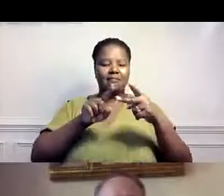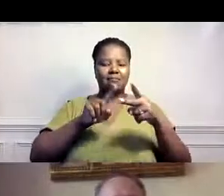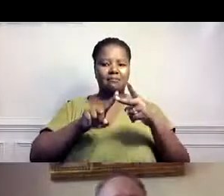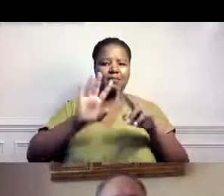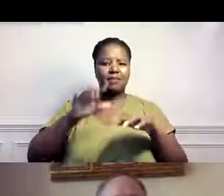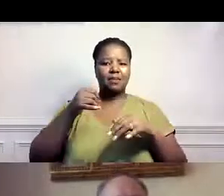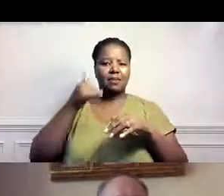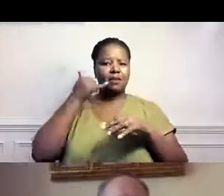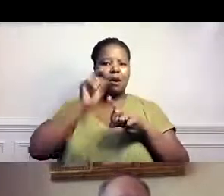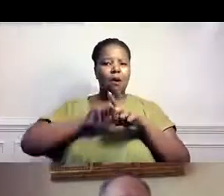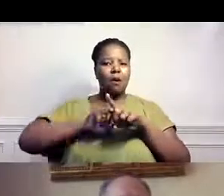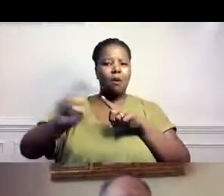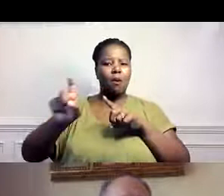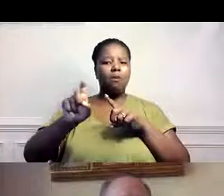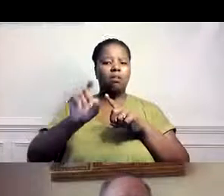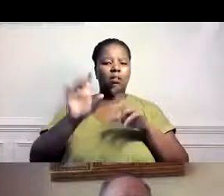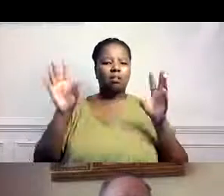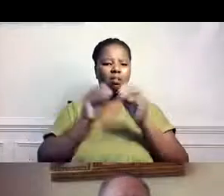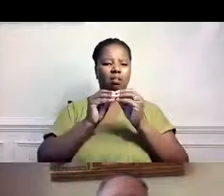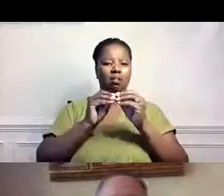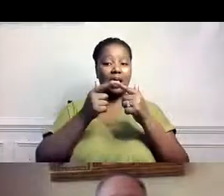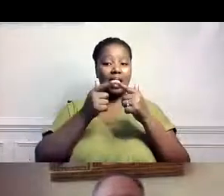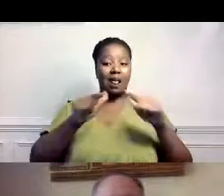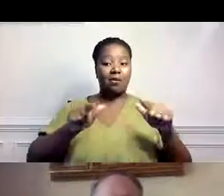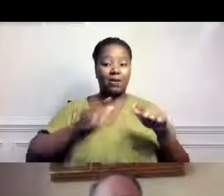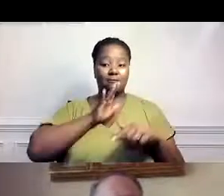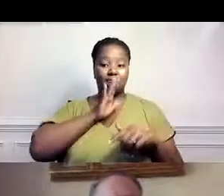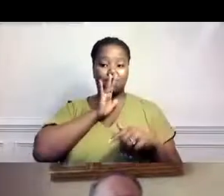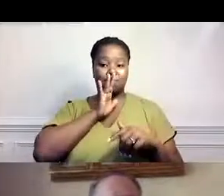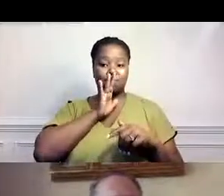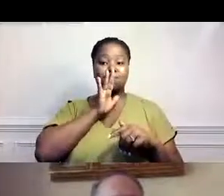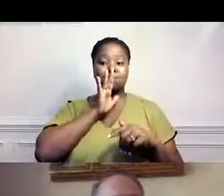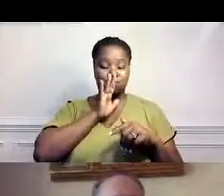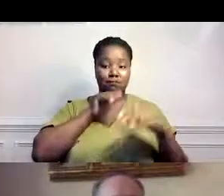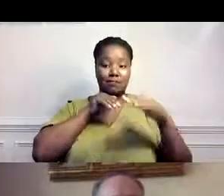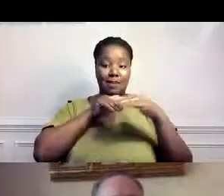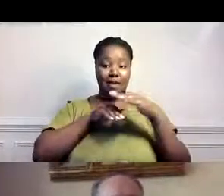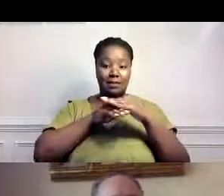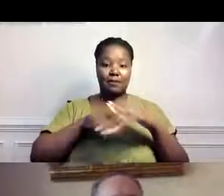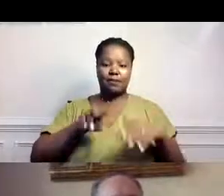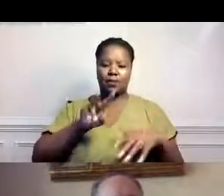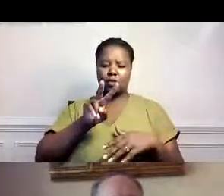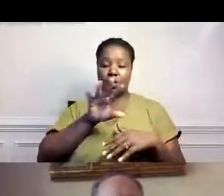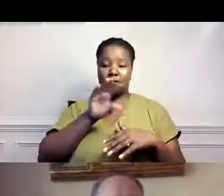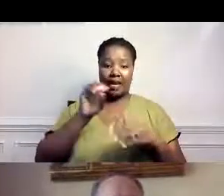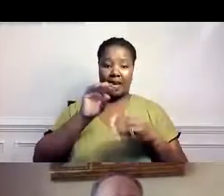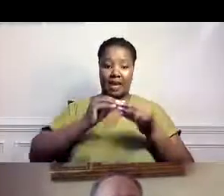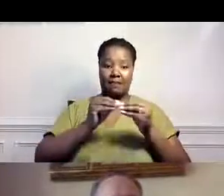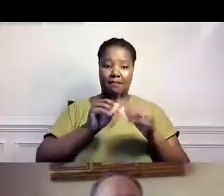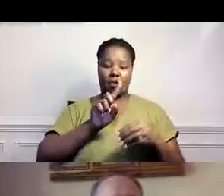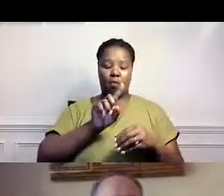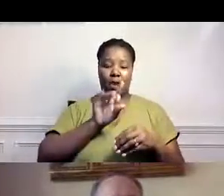over 250 languages. And the hotline number is